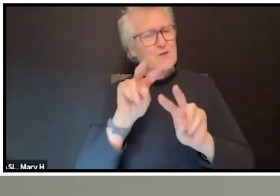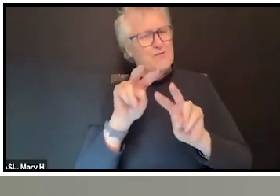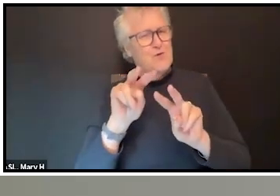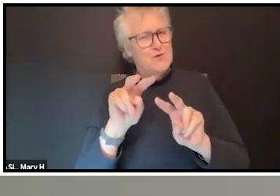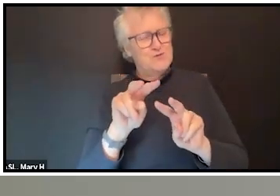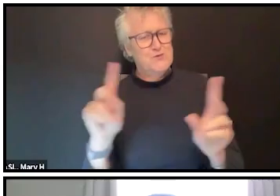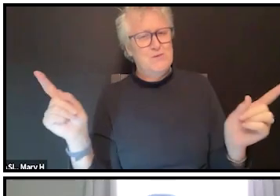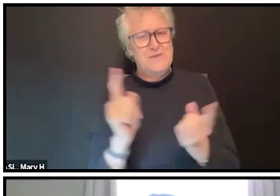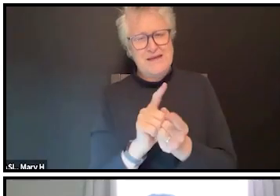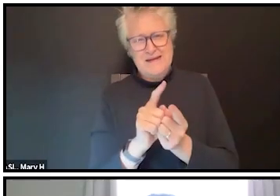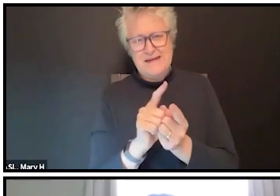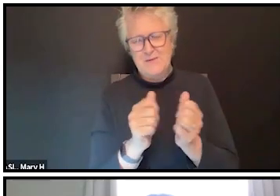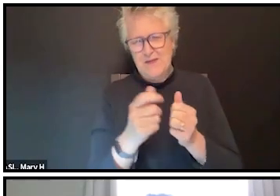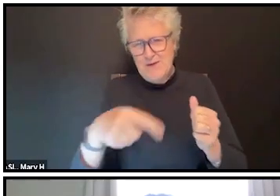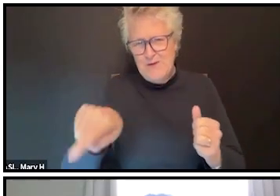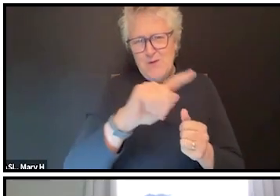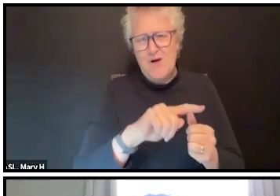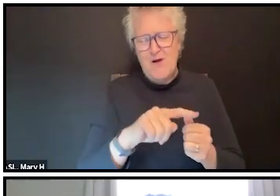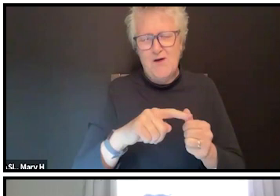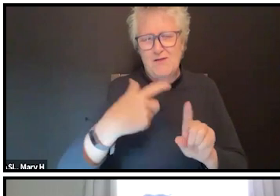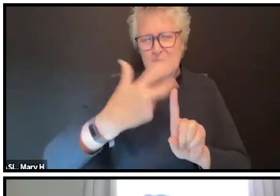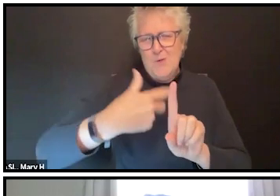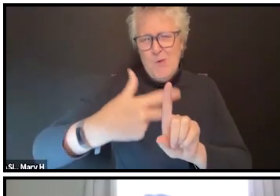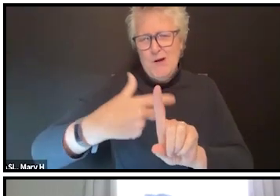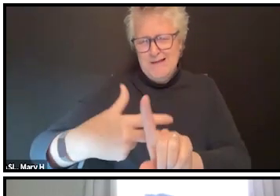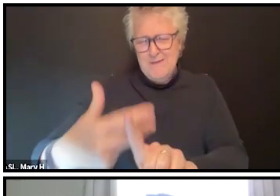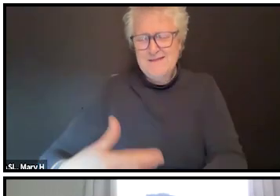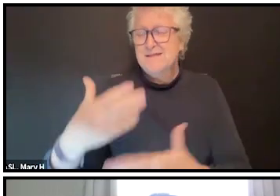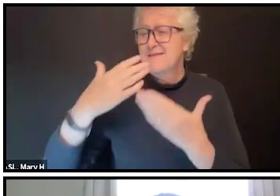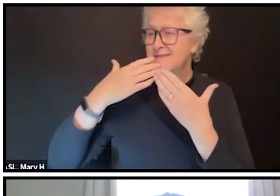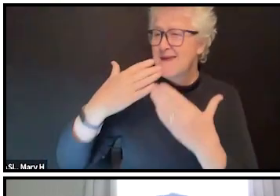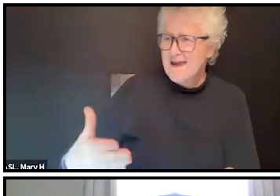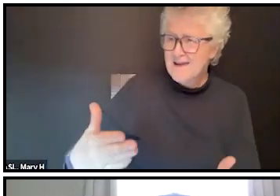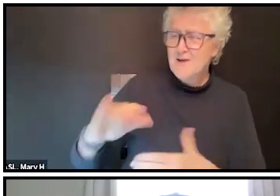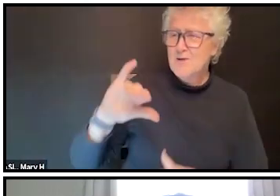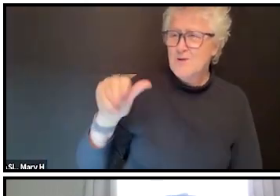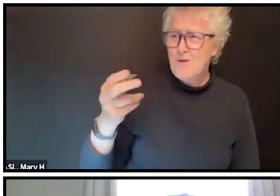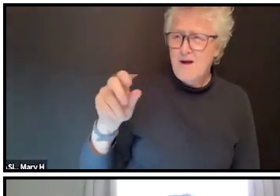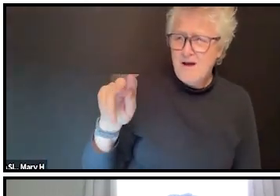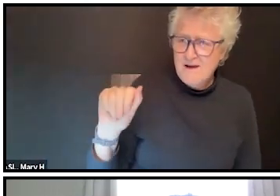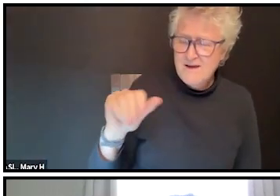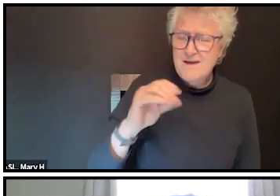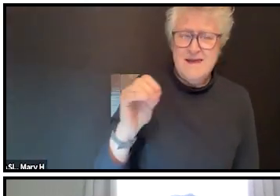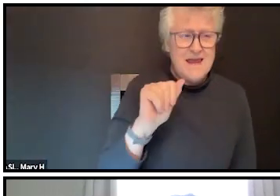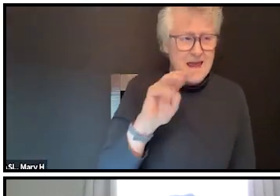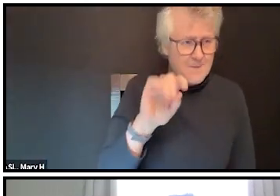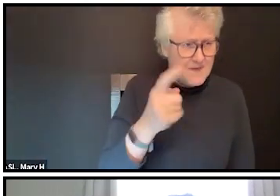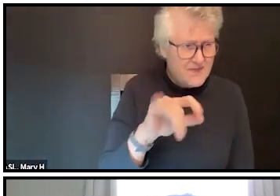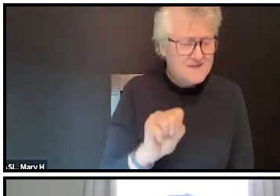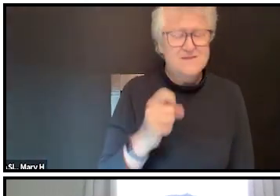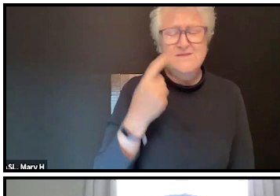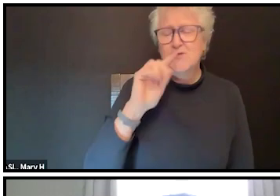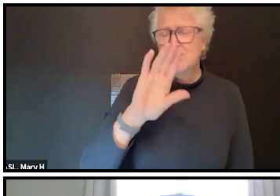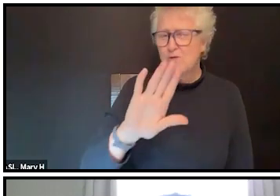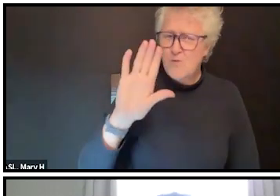quarterly basis. Thank you for that great presentation, Johanna and Amethyst. That really was great. Our communications team is great.